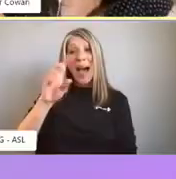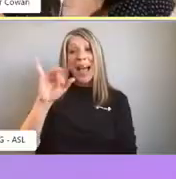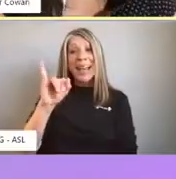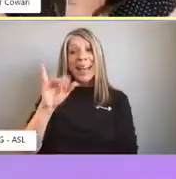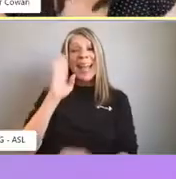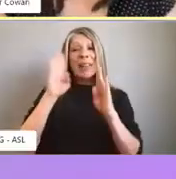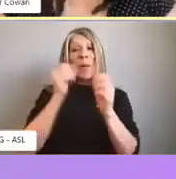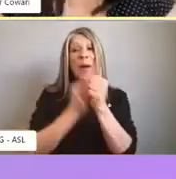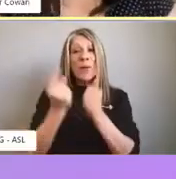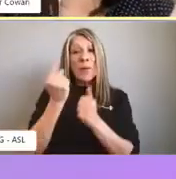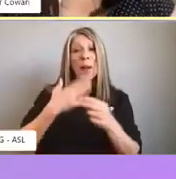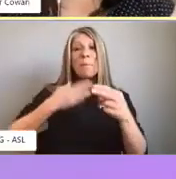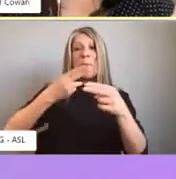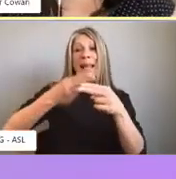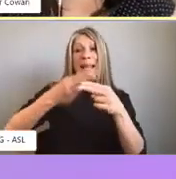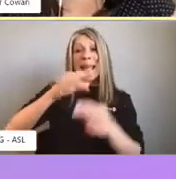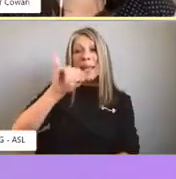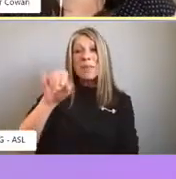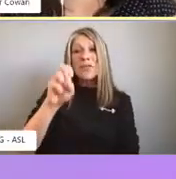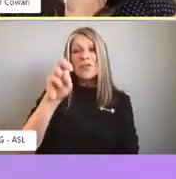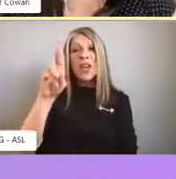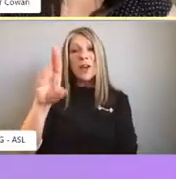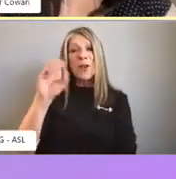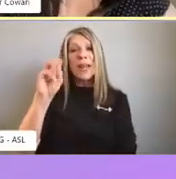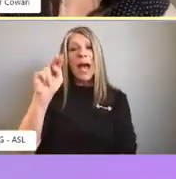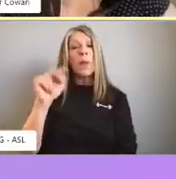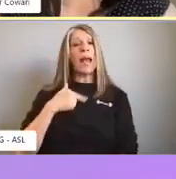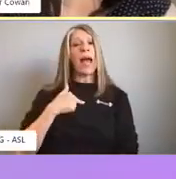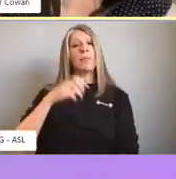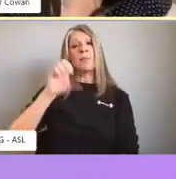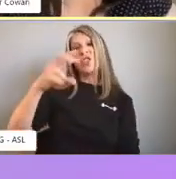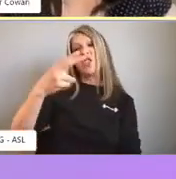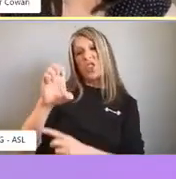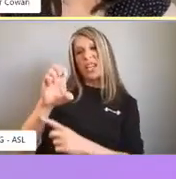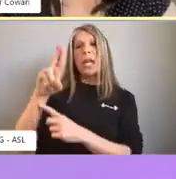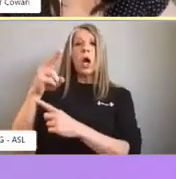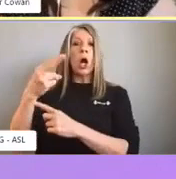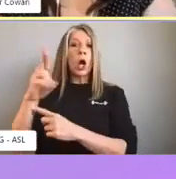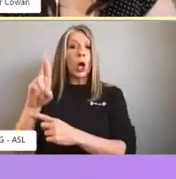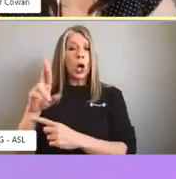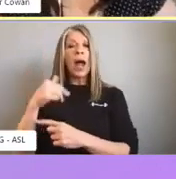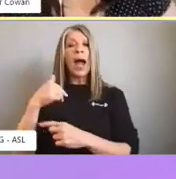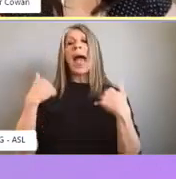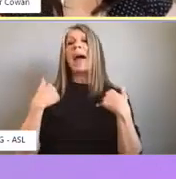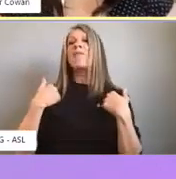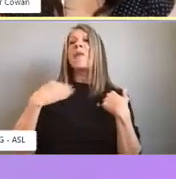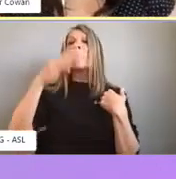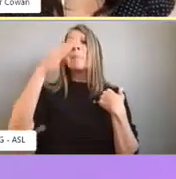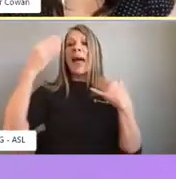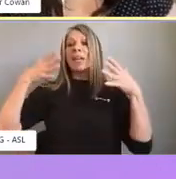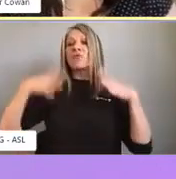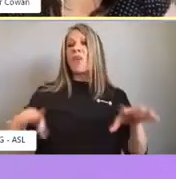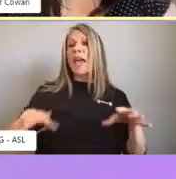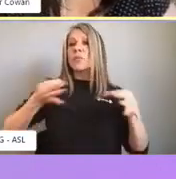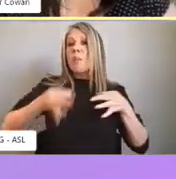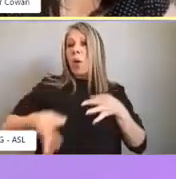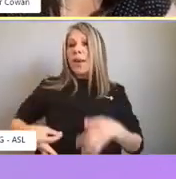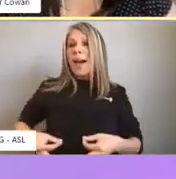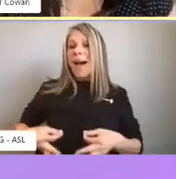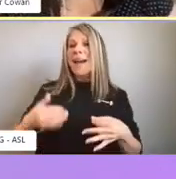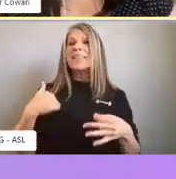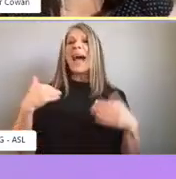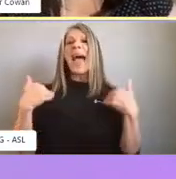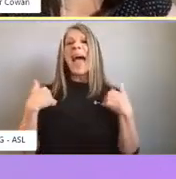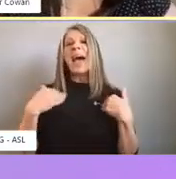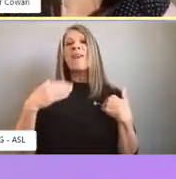So hi everyone, my name is Jennifer Cowan. My pronouns are she and her. I'm wearing a black dress with white polka dots. I have medium length